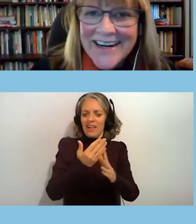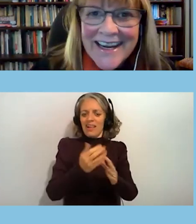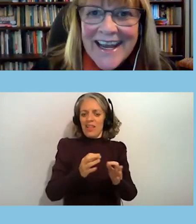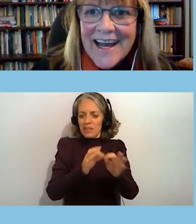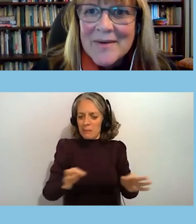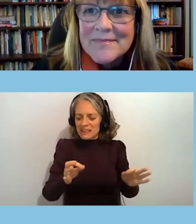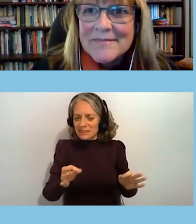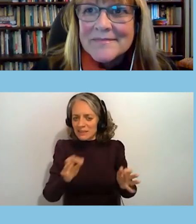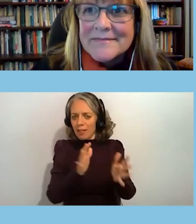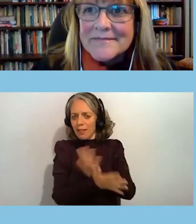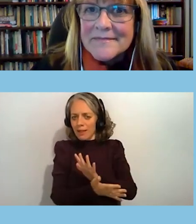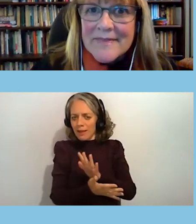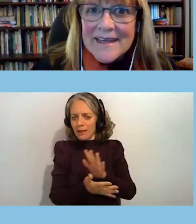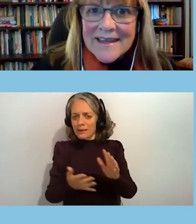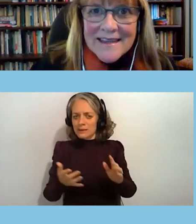Baldwin there,